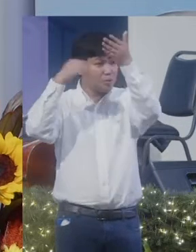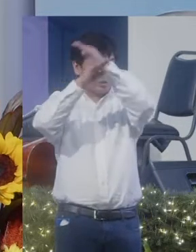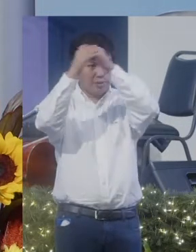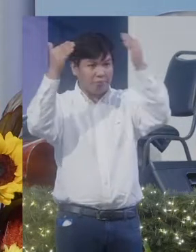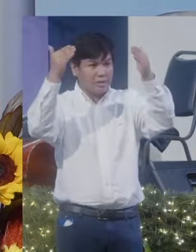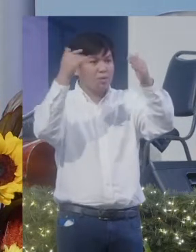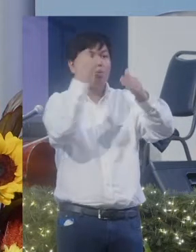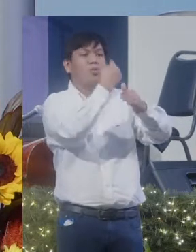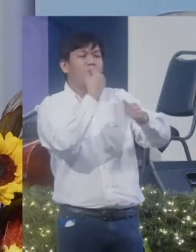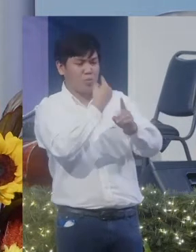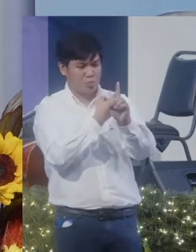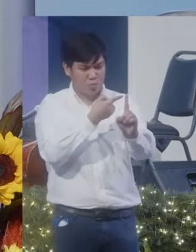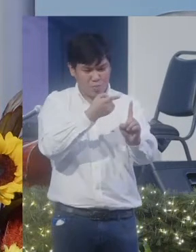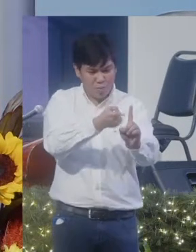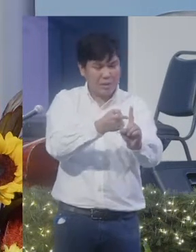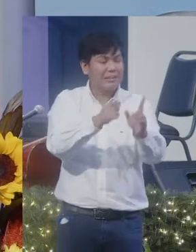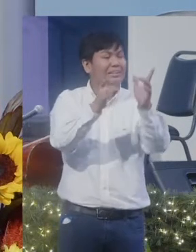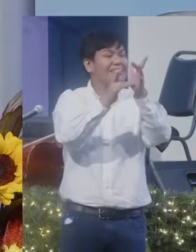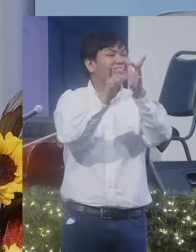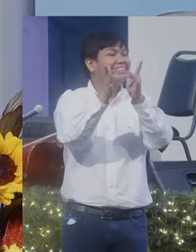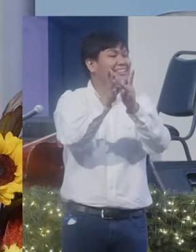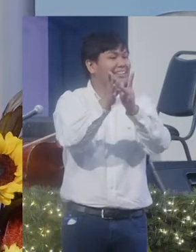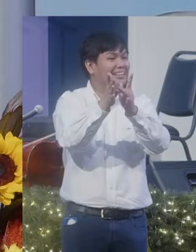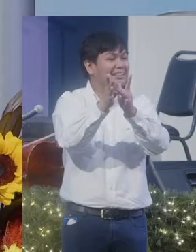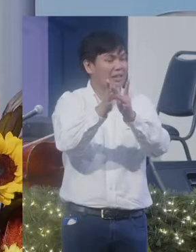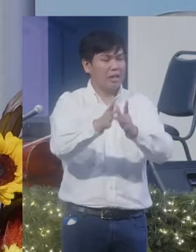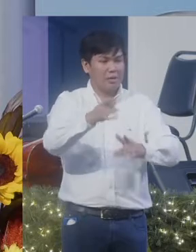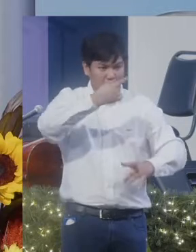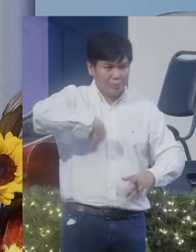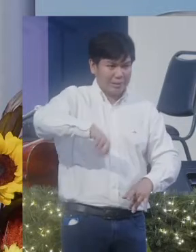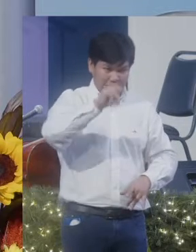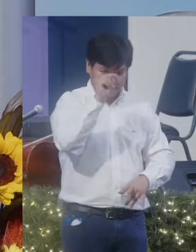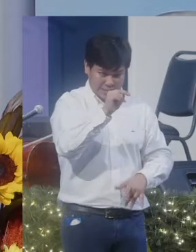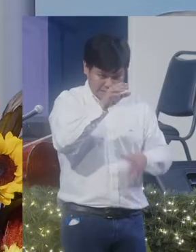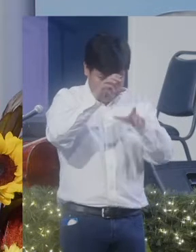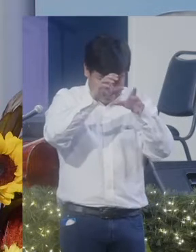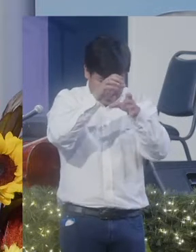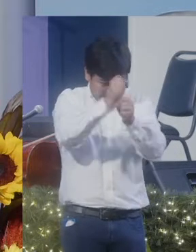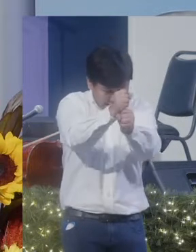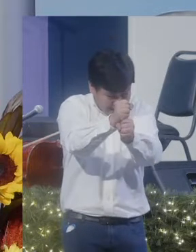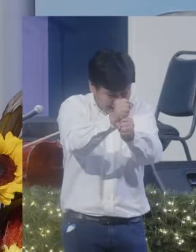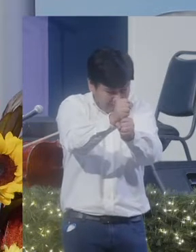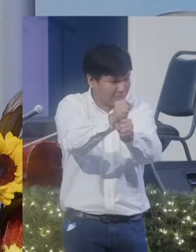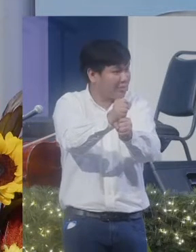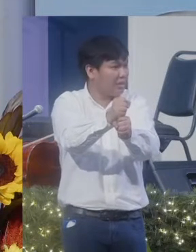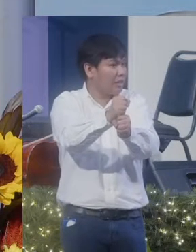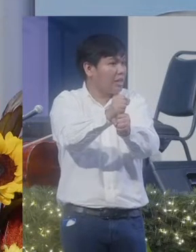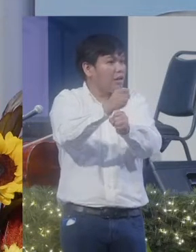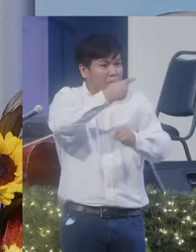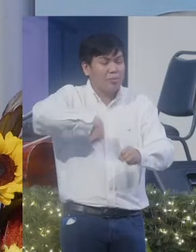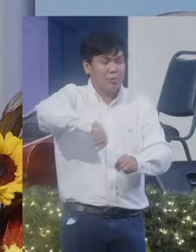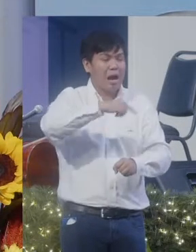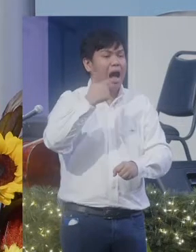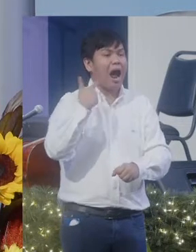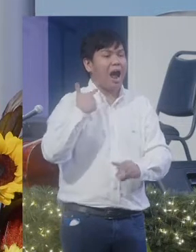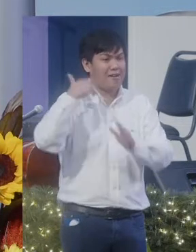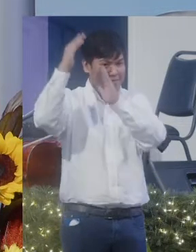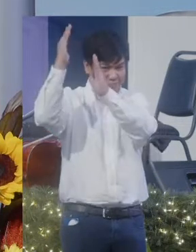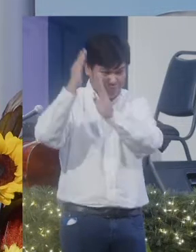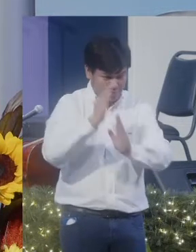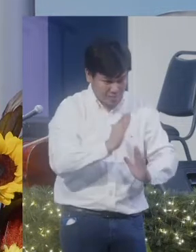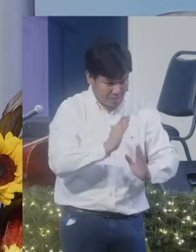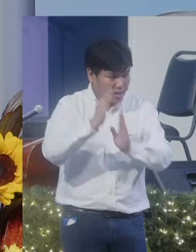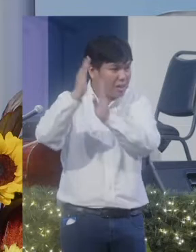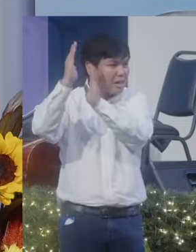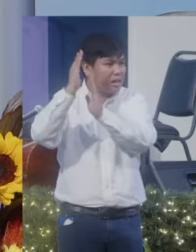of God. Let us hold fast our confession. For we do not have a high priest who is unable to sympathize